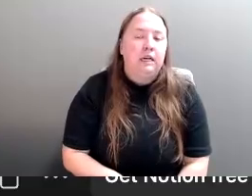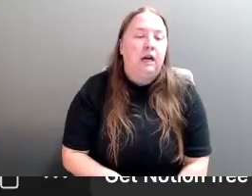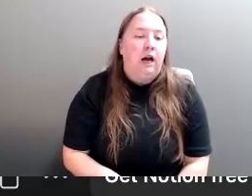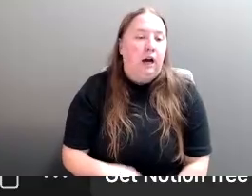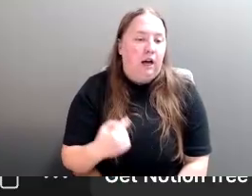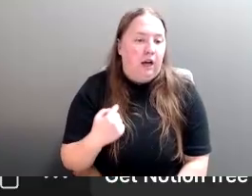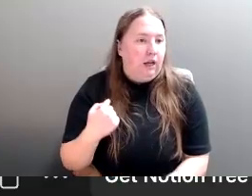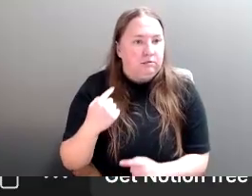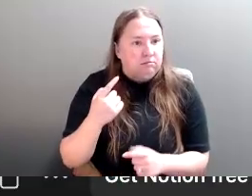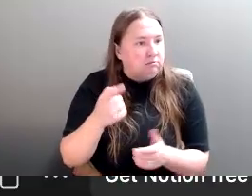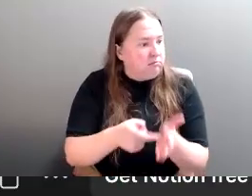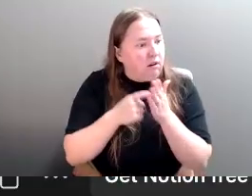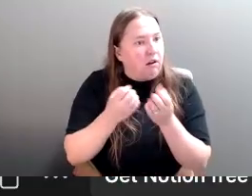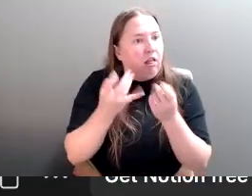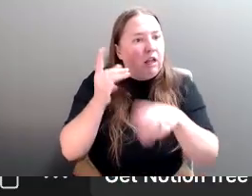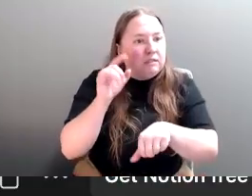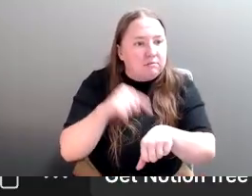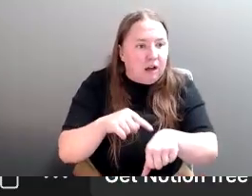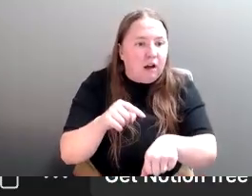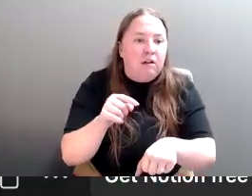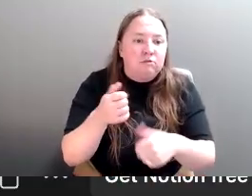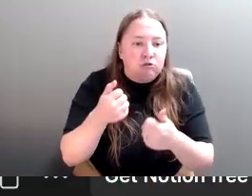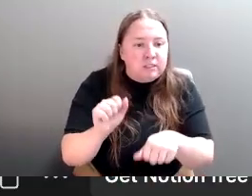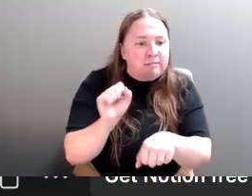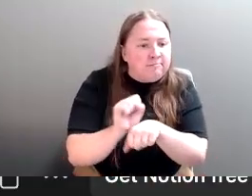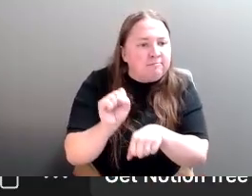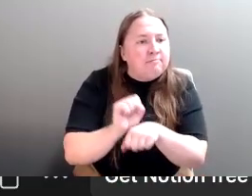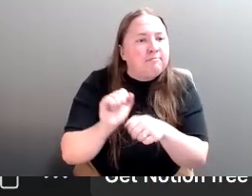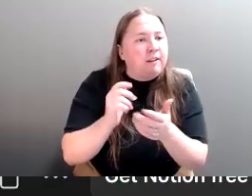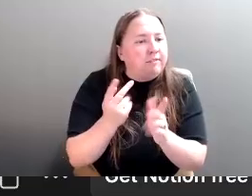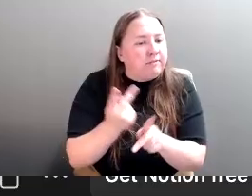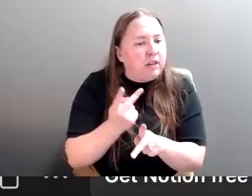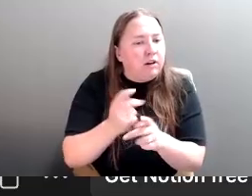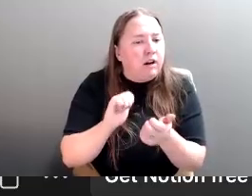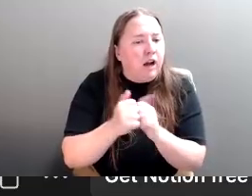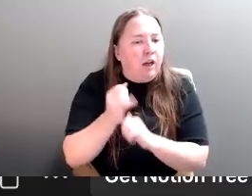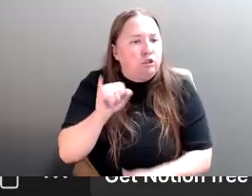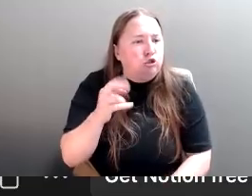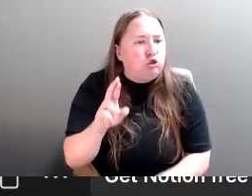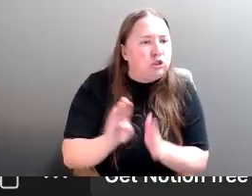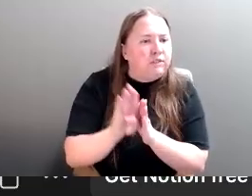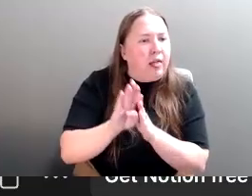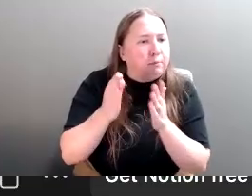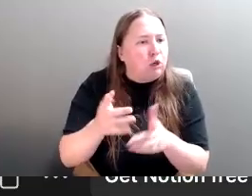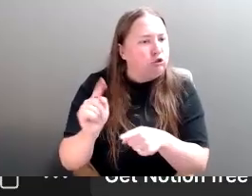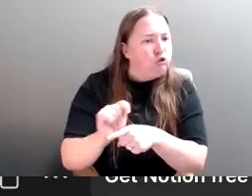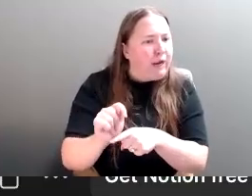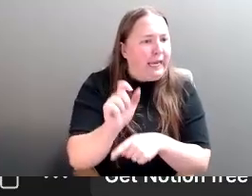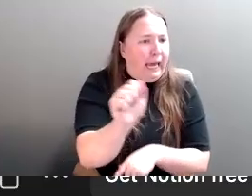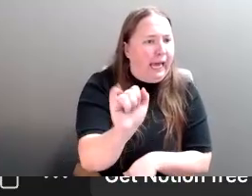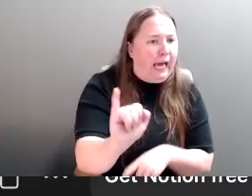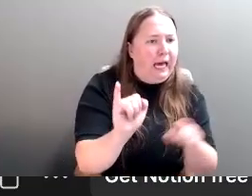I took a lot of time just trying to figure out how this junior developer trained, AI,